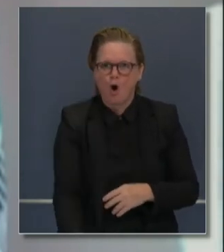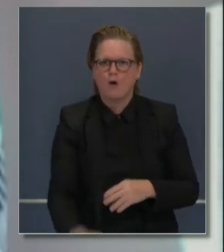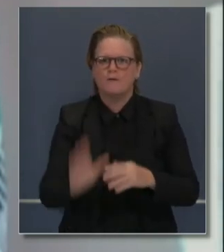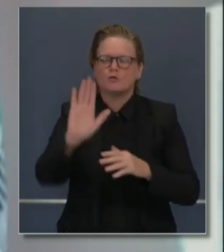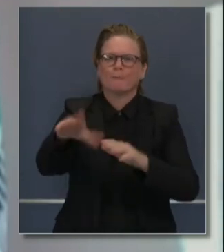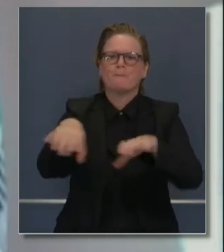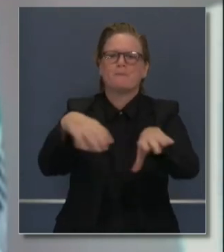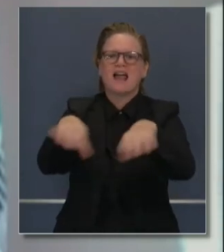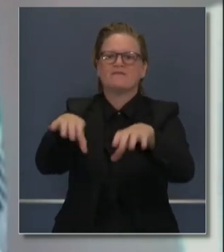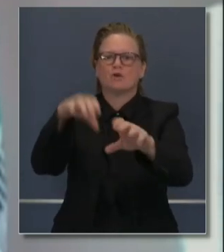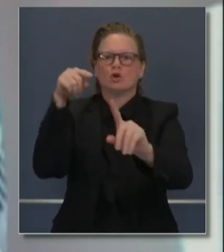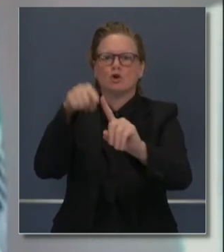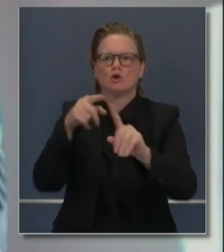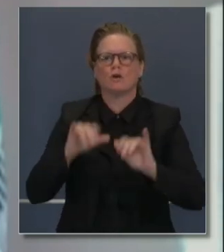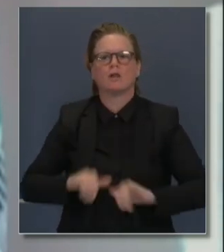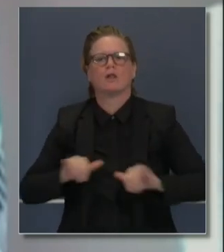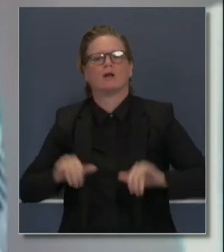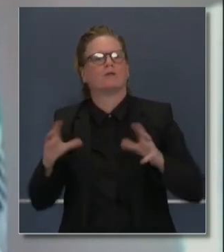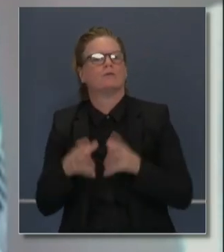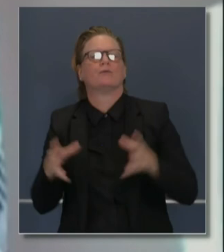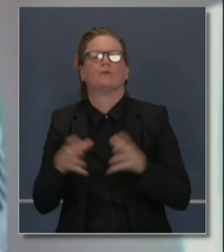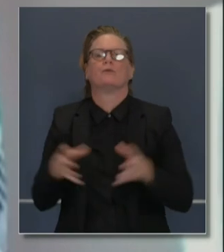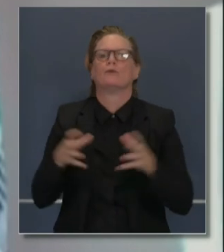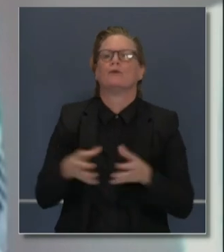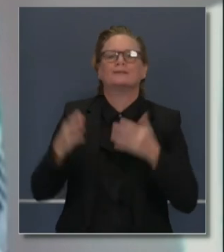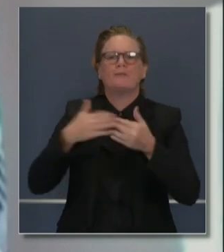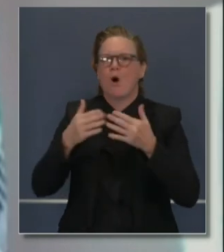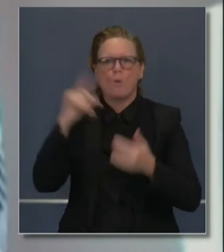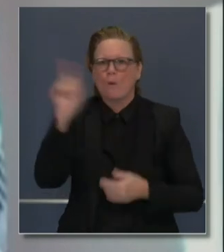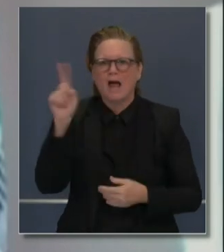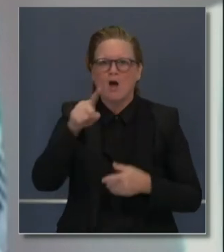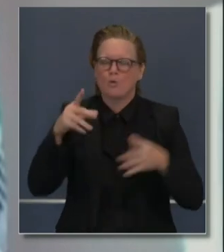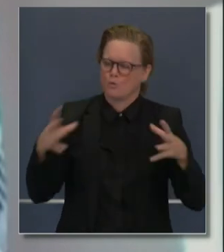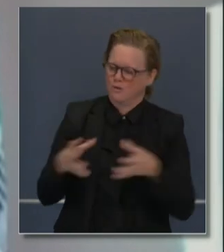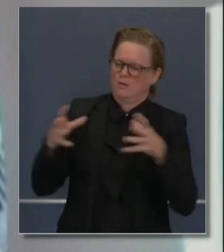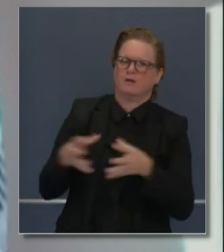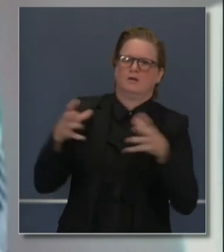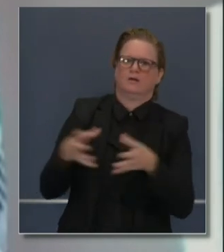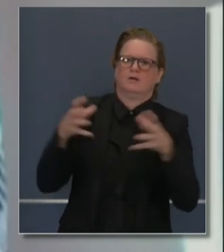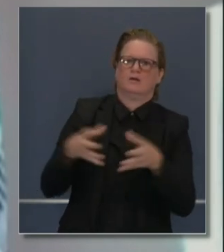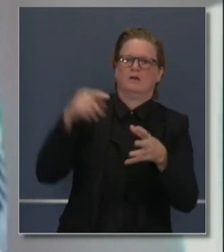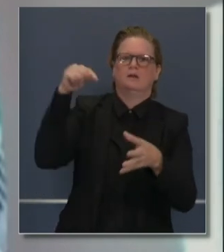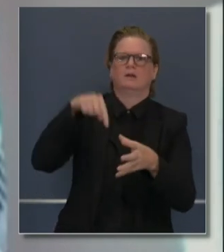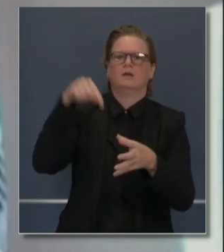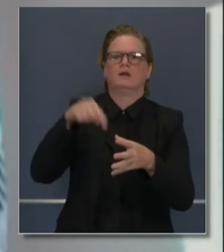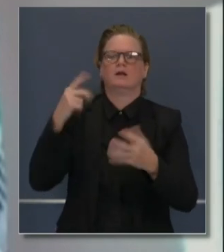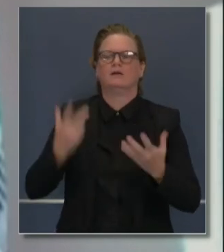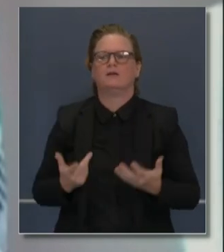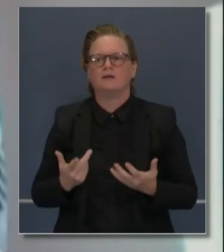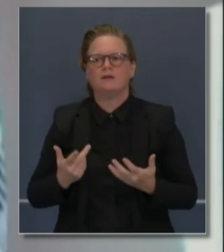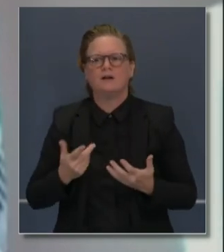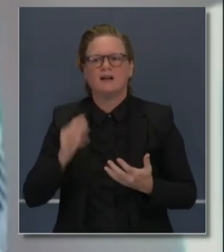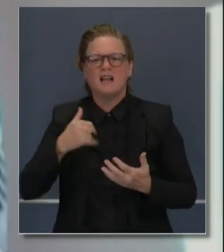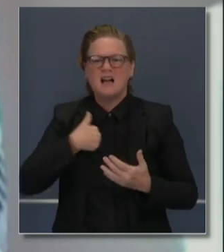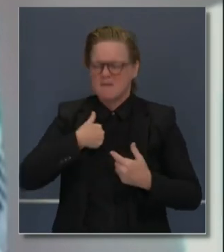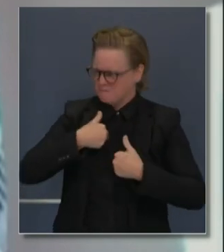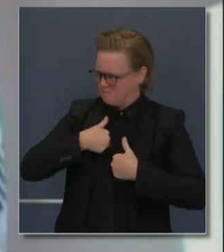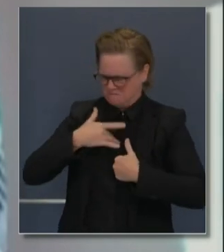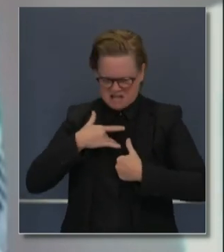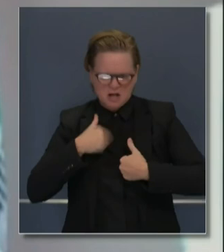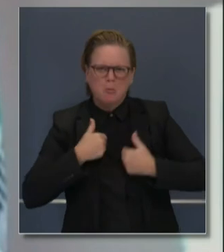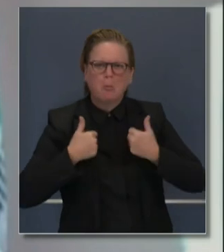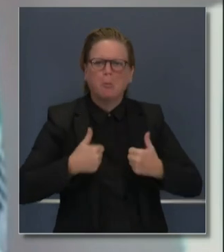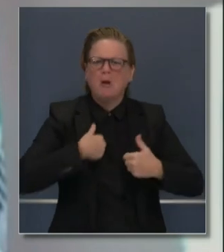an encounter with somebody who's infected. They themselves may be asymptomatic and or pre-symptomatic and